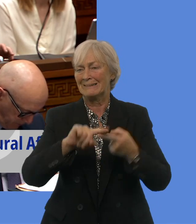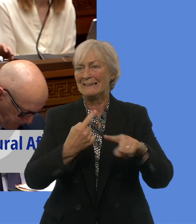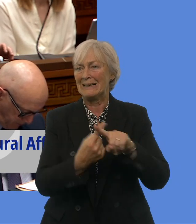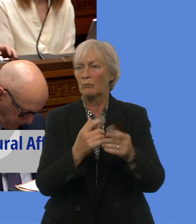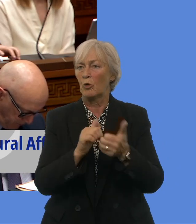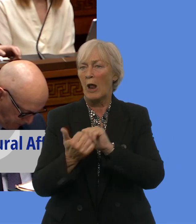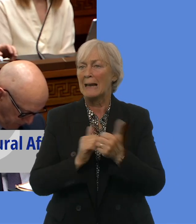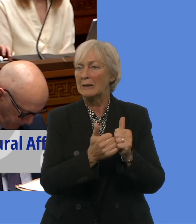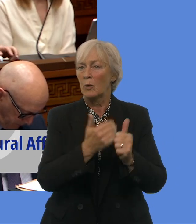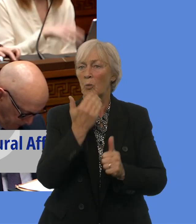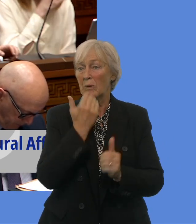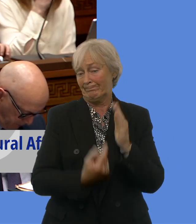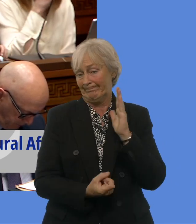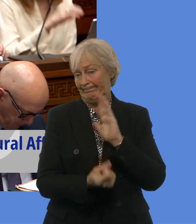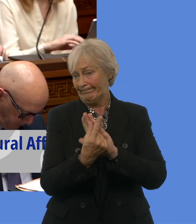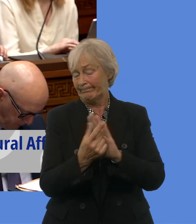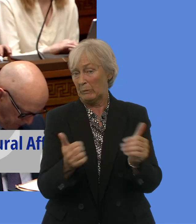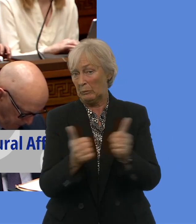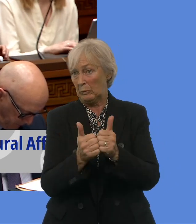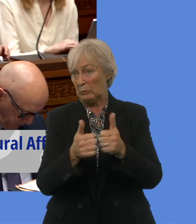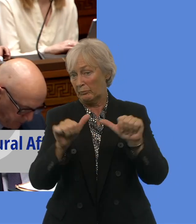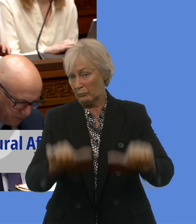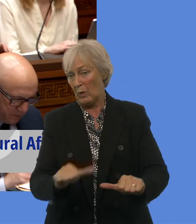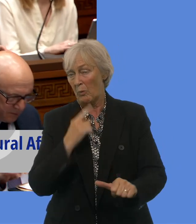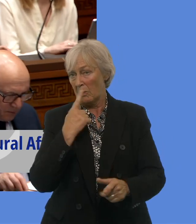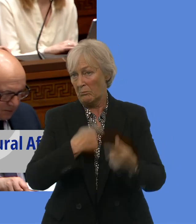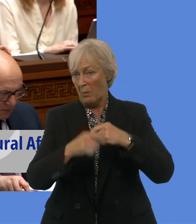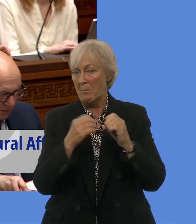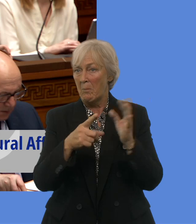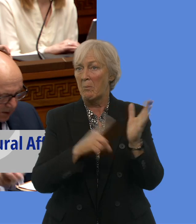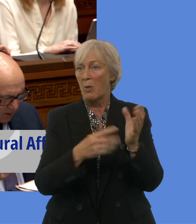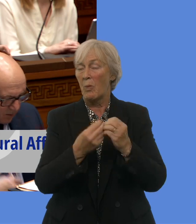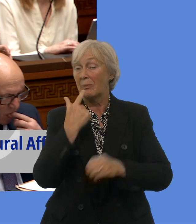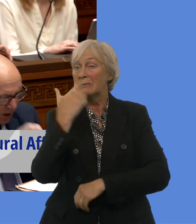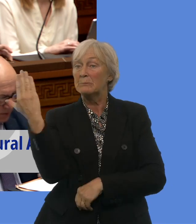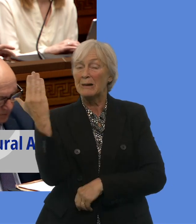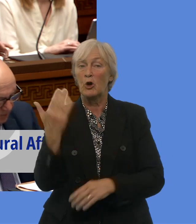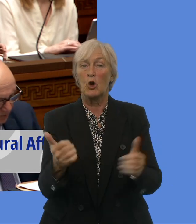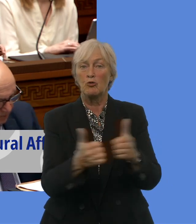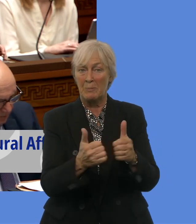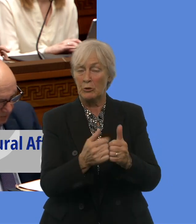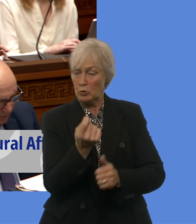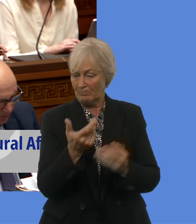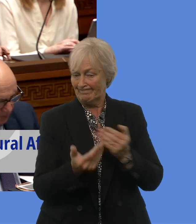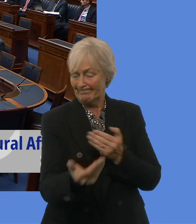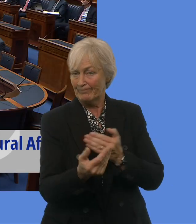colleagues. Once executive approval is received, I will seek to have the bill introduced with the Speaker's agreement as soon as possible.